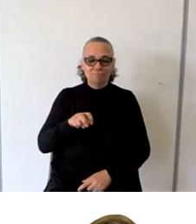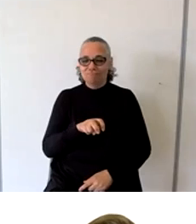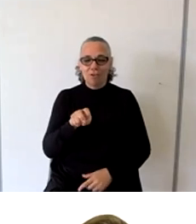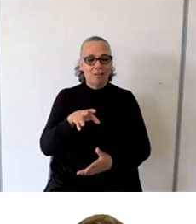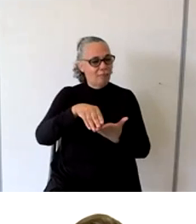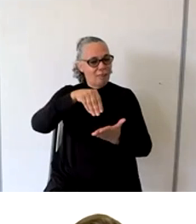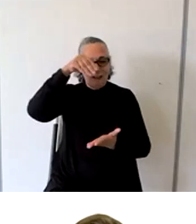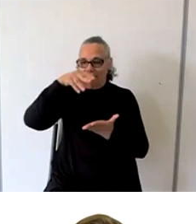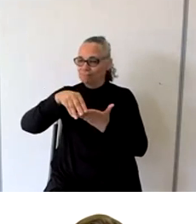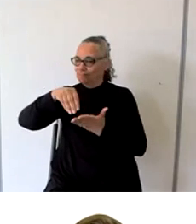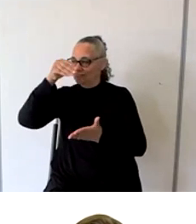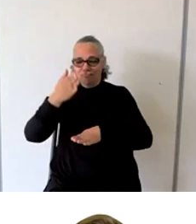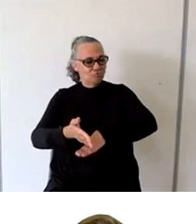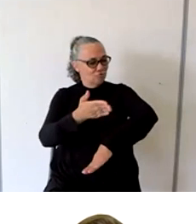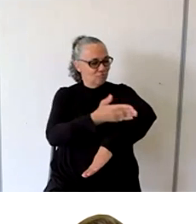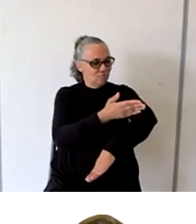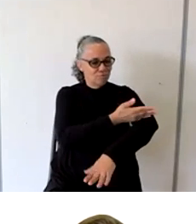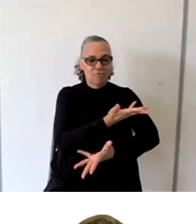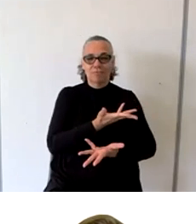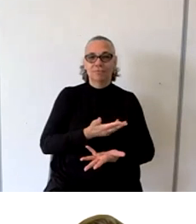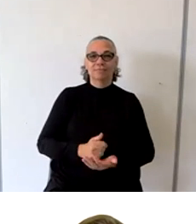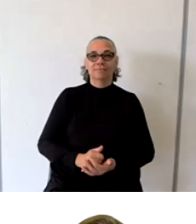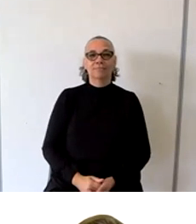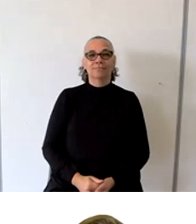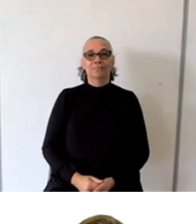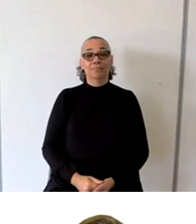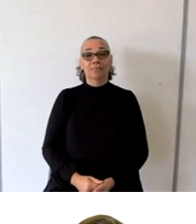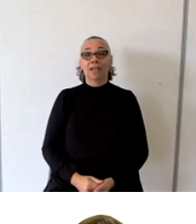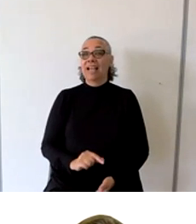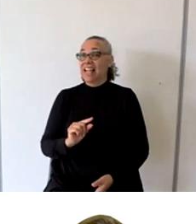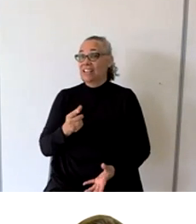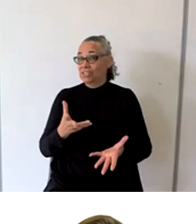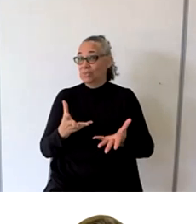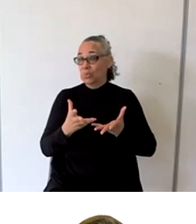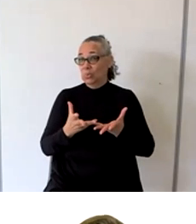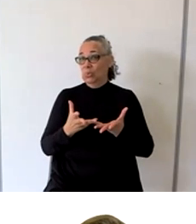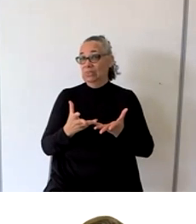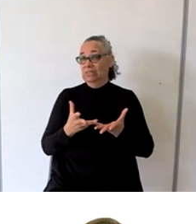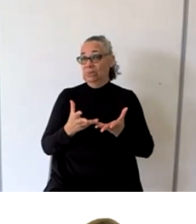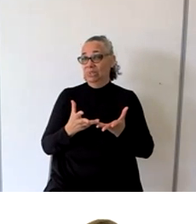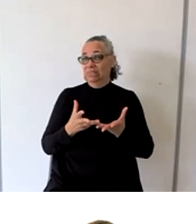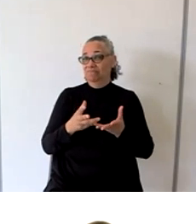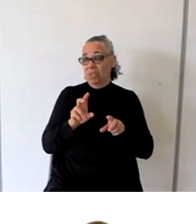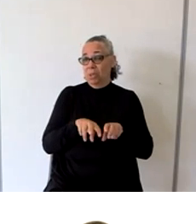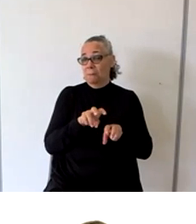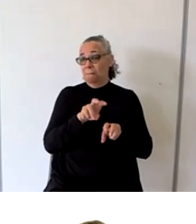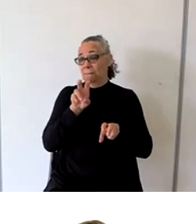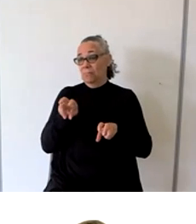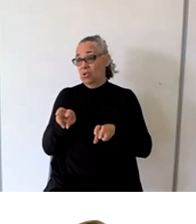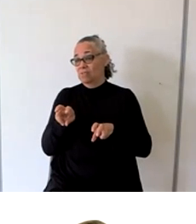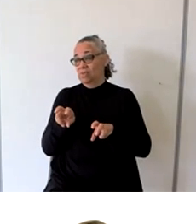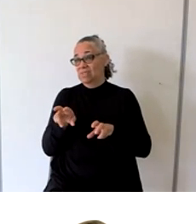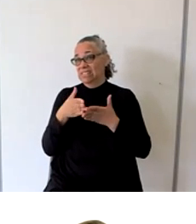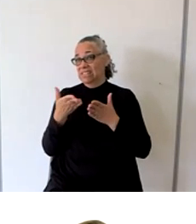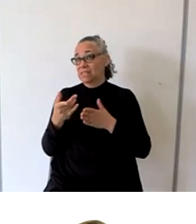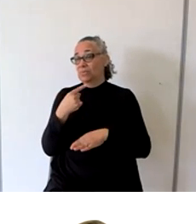and improving. Yeah. I just wanted to jump to a comment that someone's made about